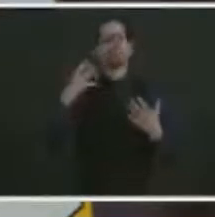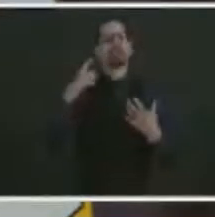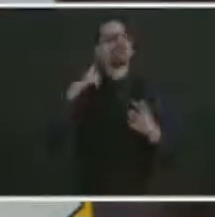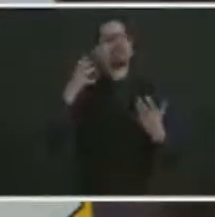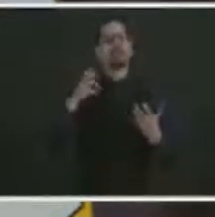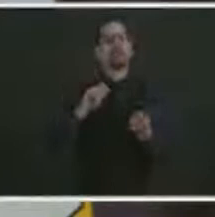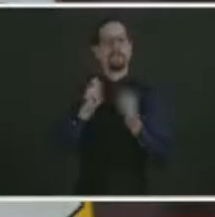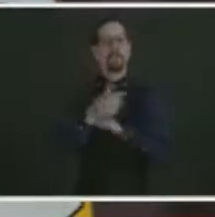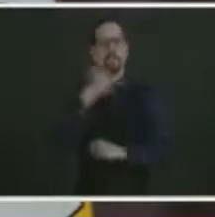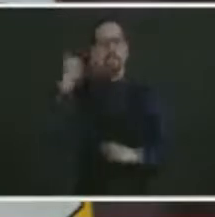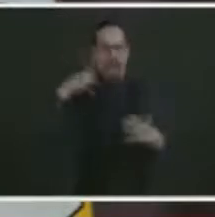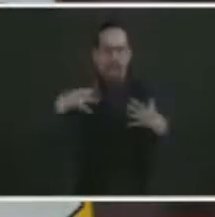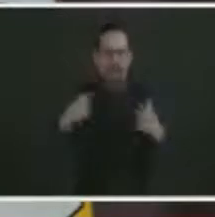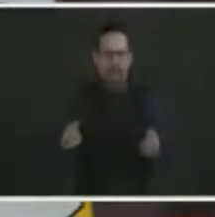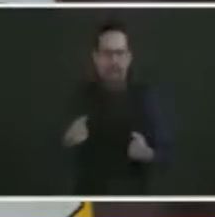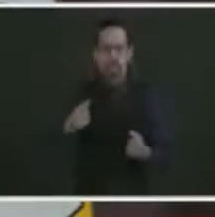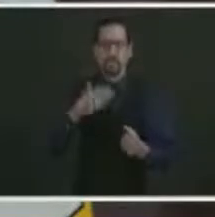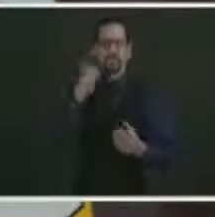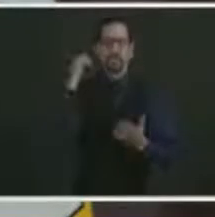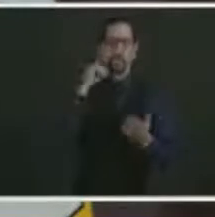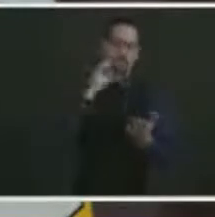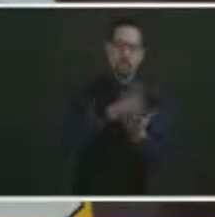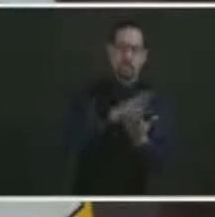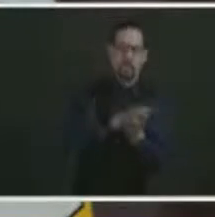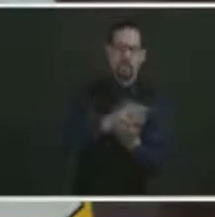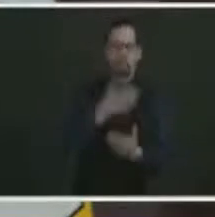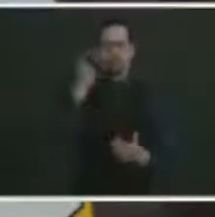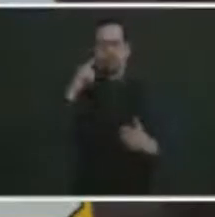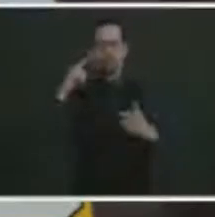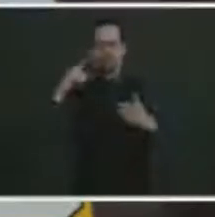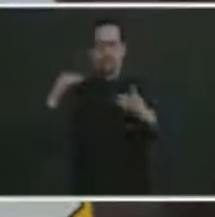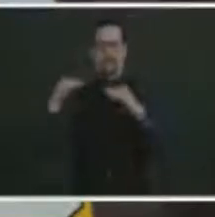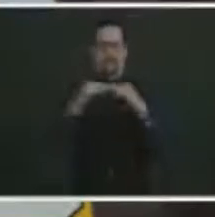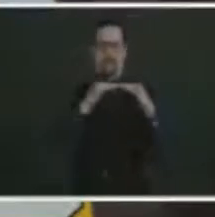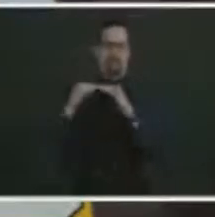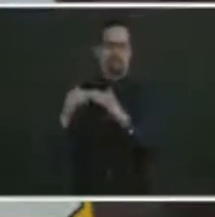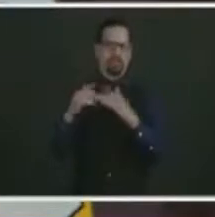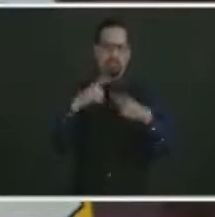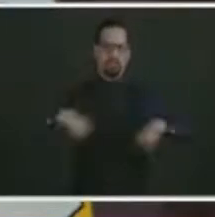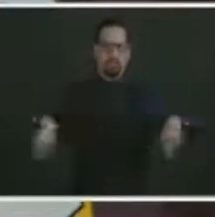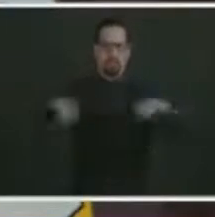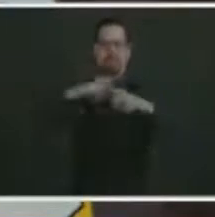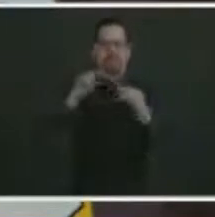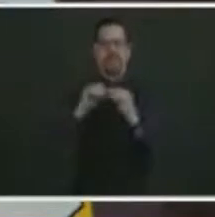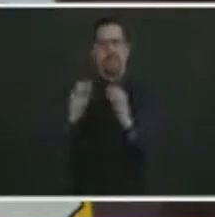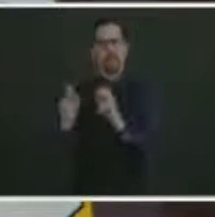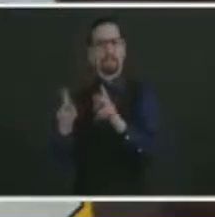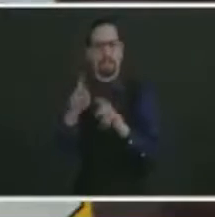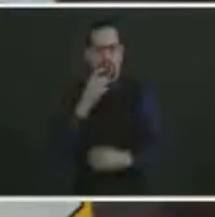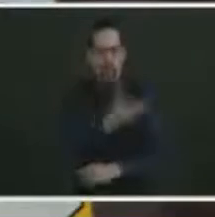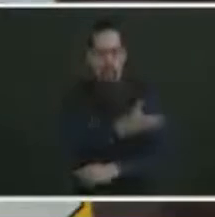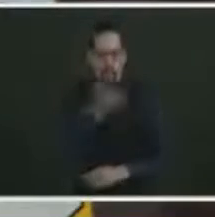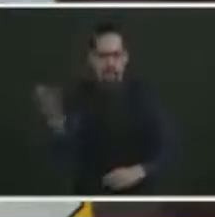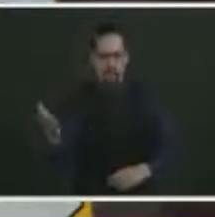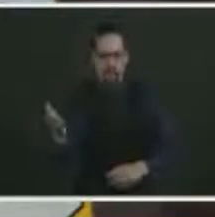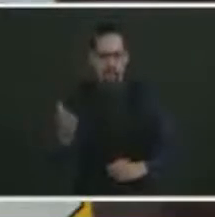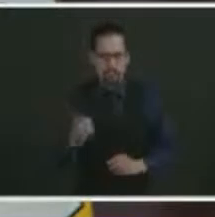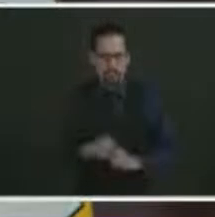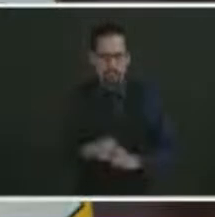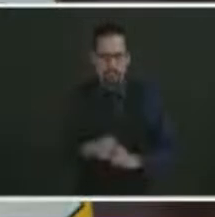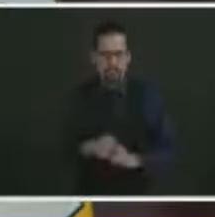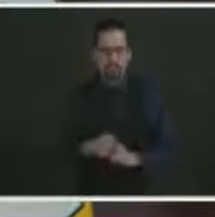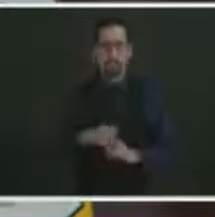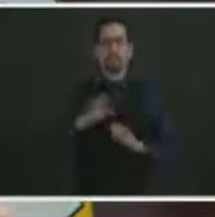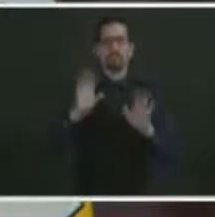better wages, more equality, affordable college, like opportunity. And so anyway, I'm trying to be present in